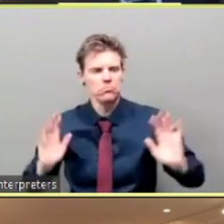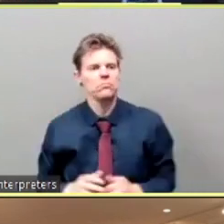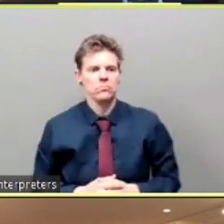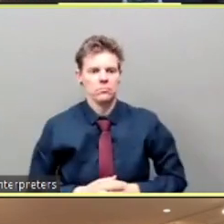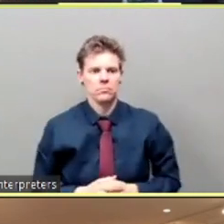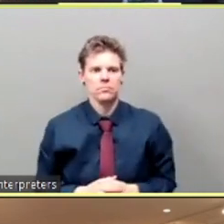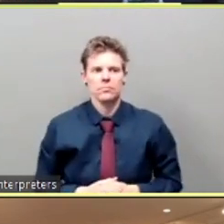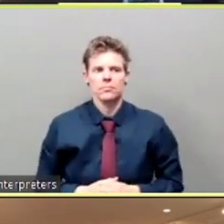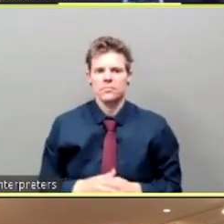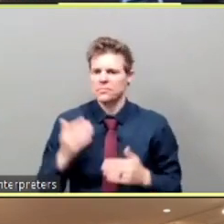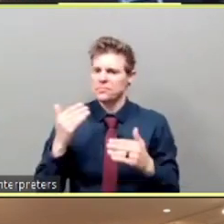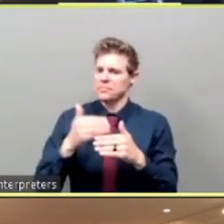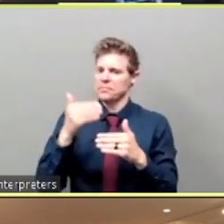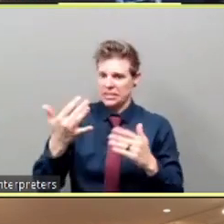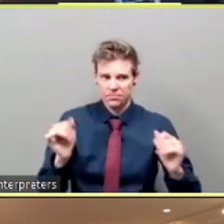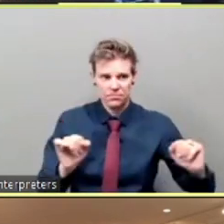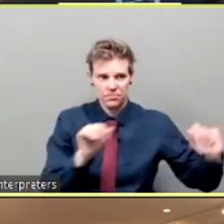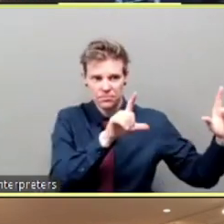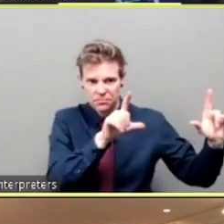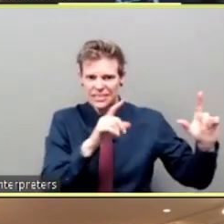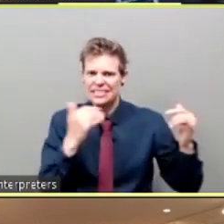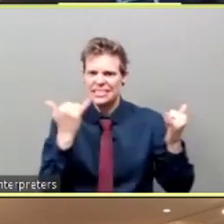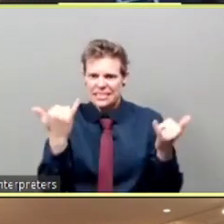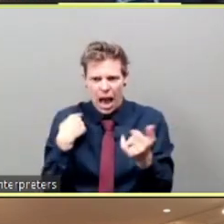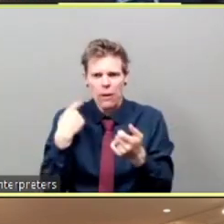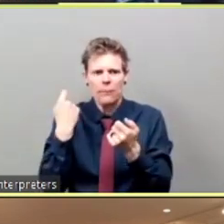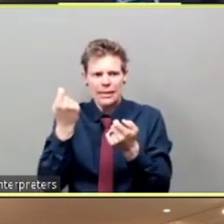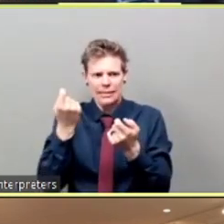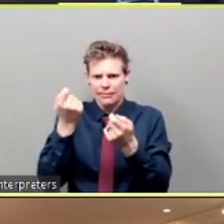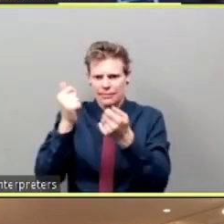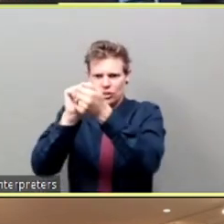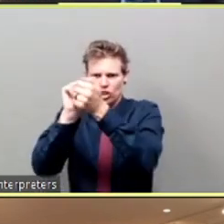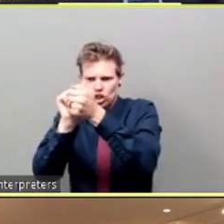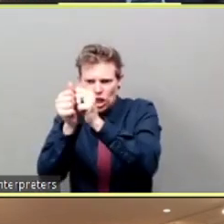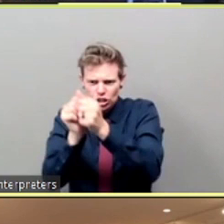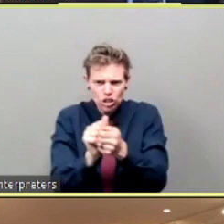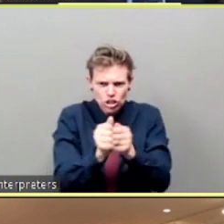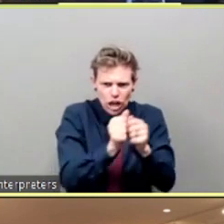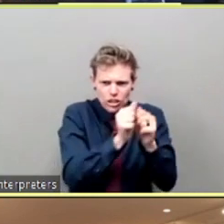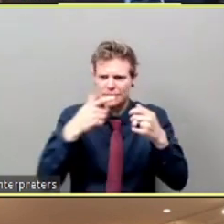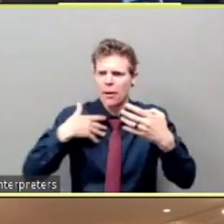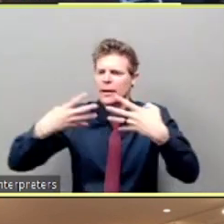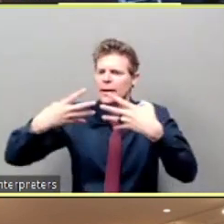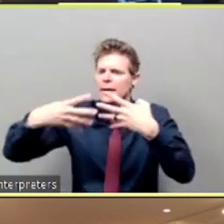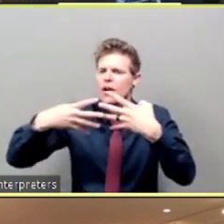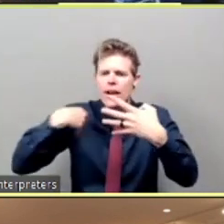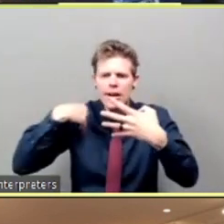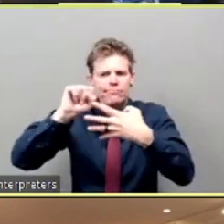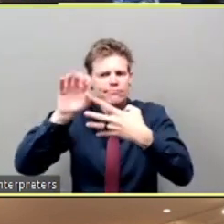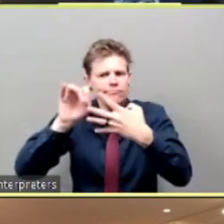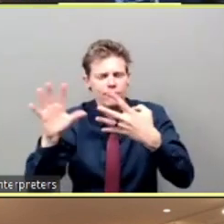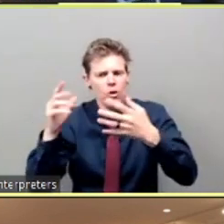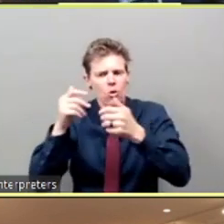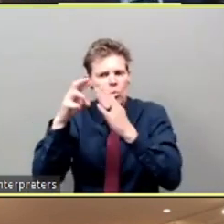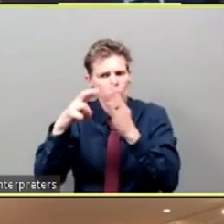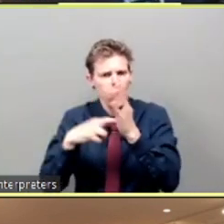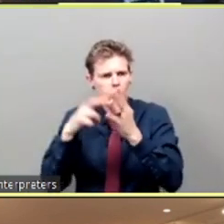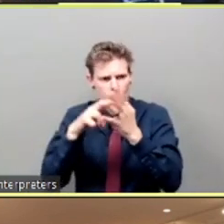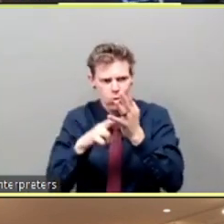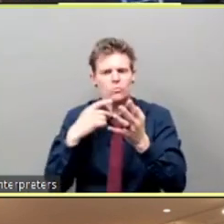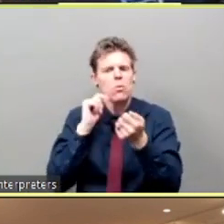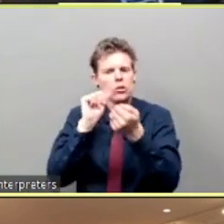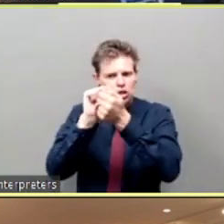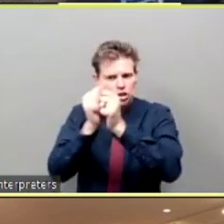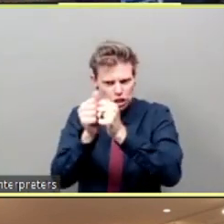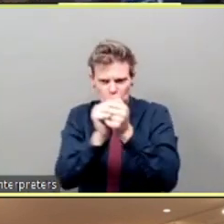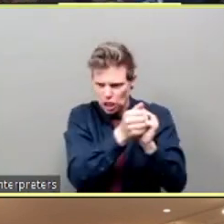some changes to the gating criteria, and that means changes to the red, yellow, green framework as well. And let me